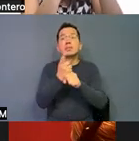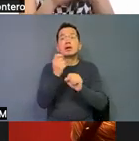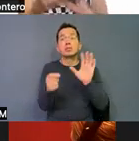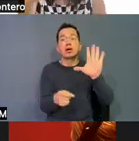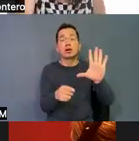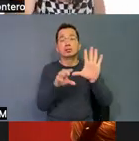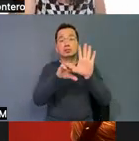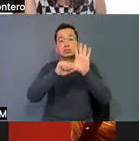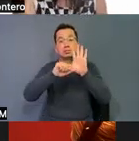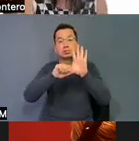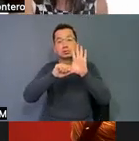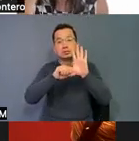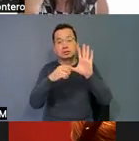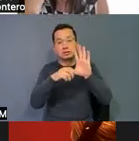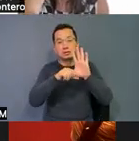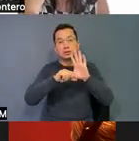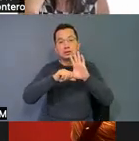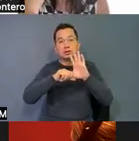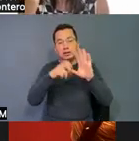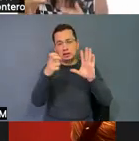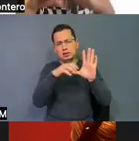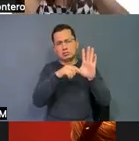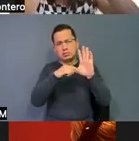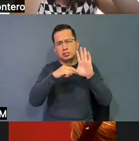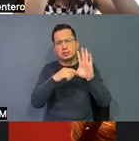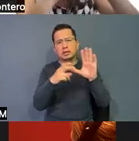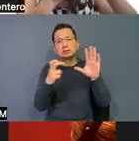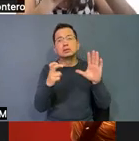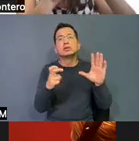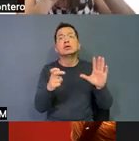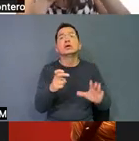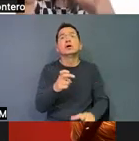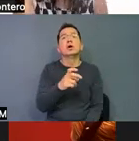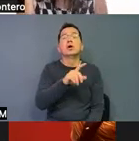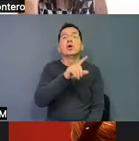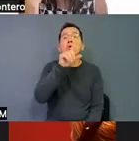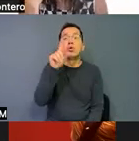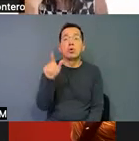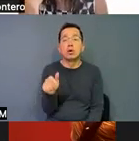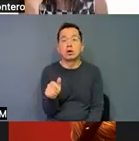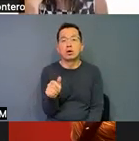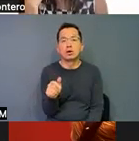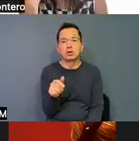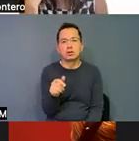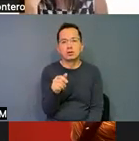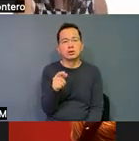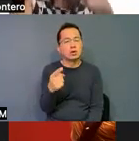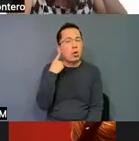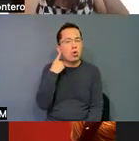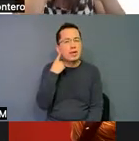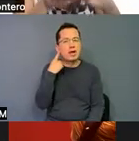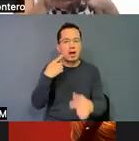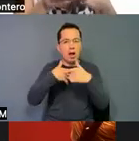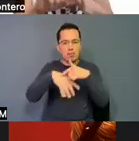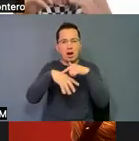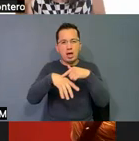thumb. When we hear the bell chime, we will go to the next finger. When we hear the bell ring, we